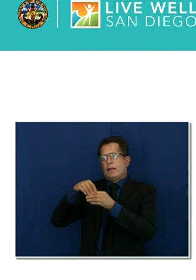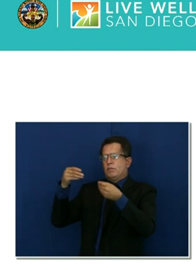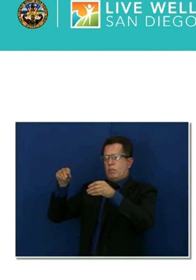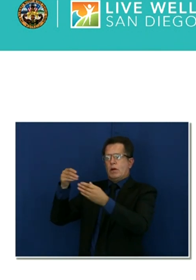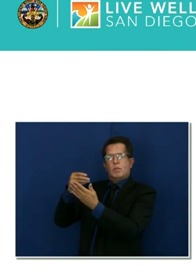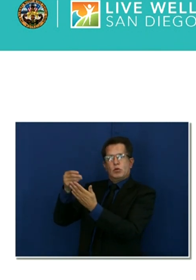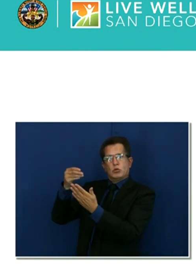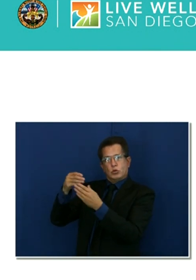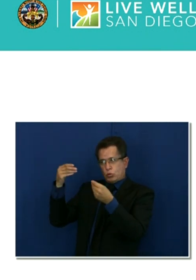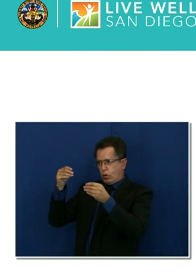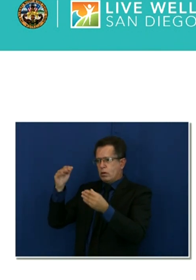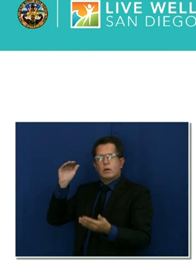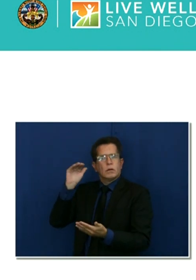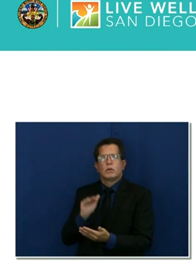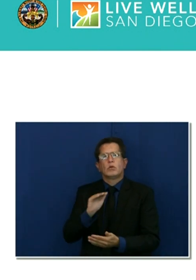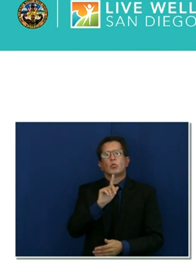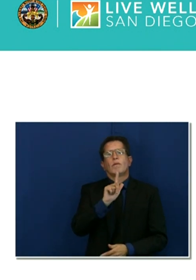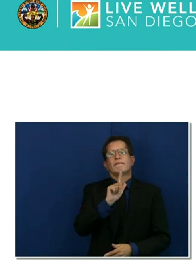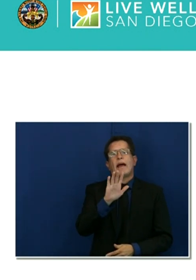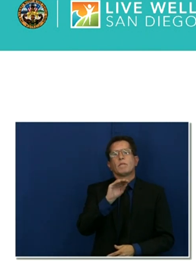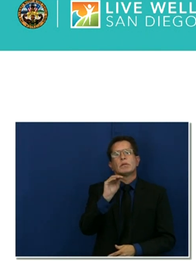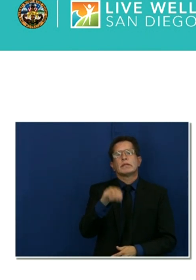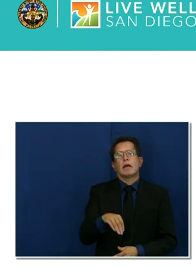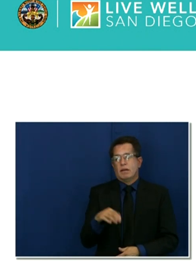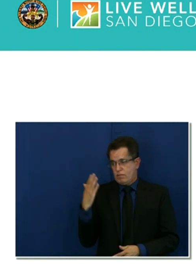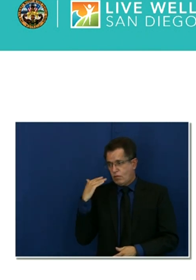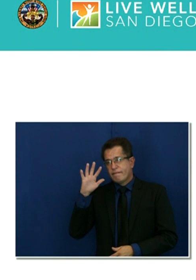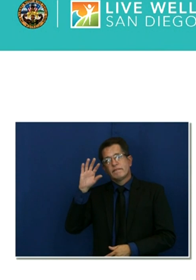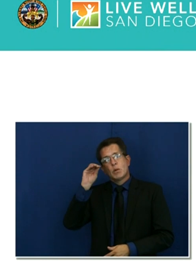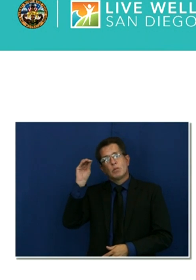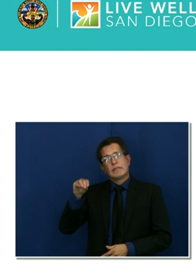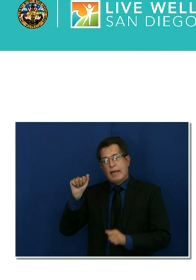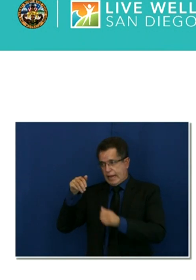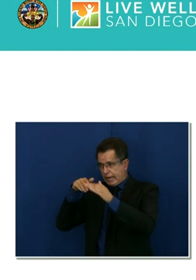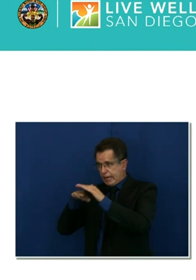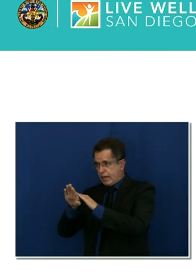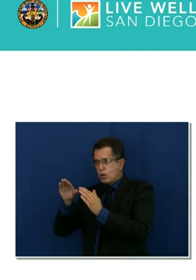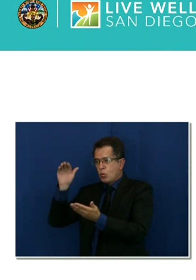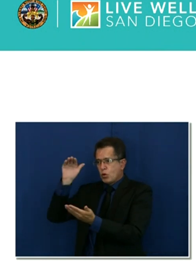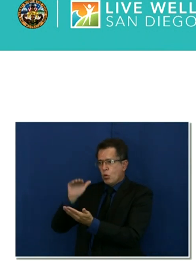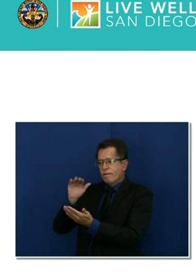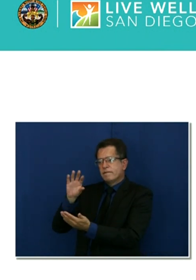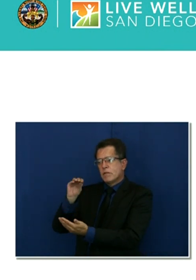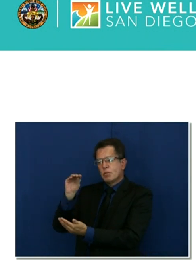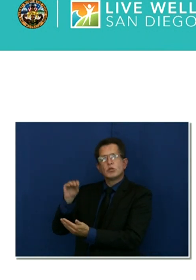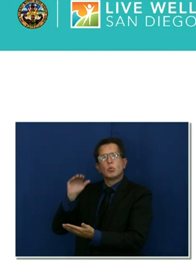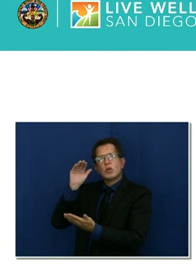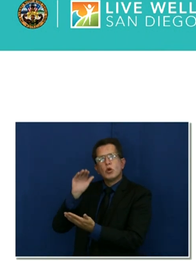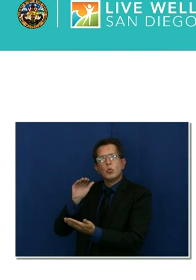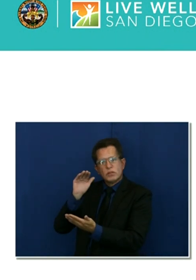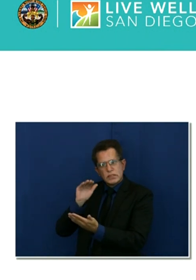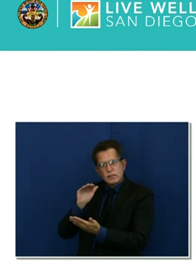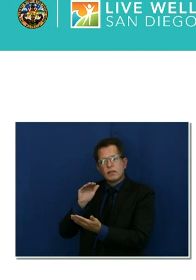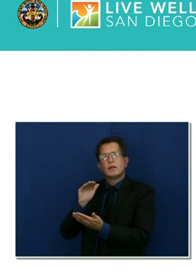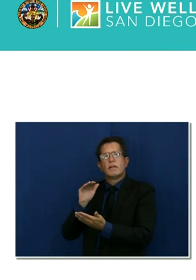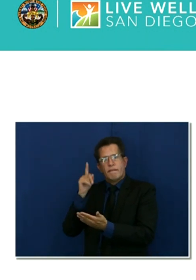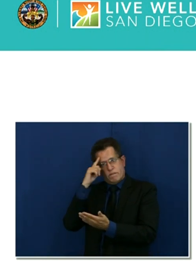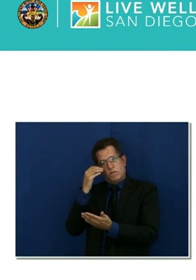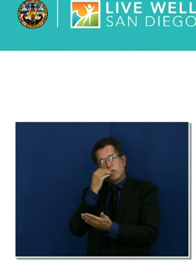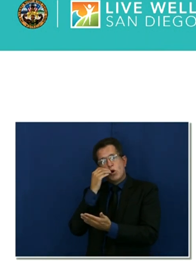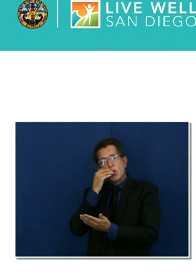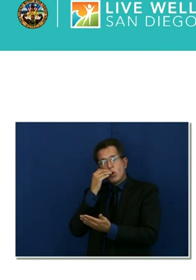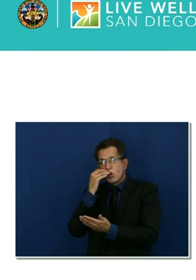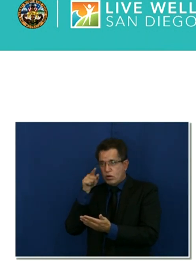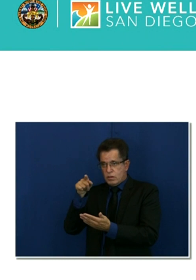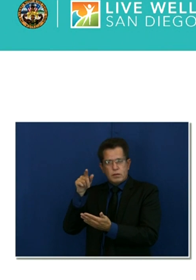to 25% indoor retail, from 50% indoor and reduced capacity for food